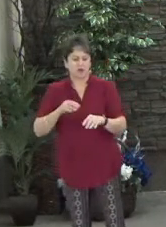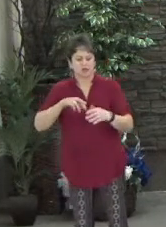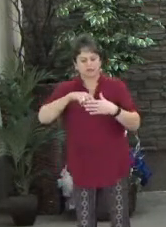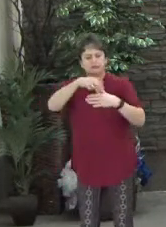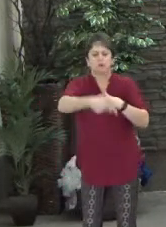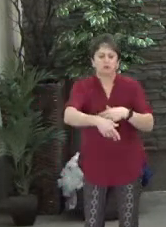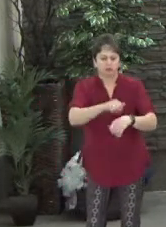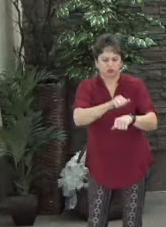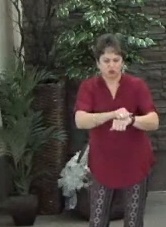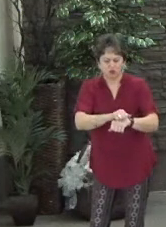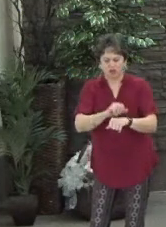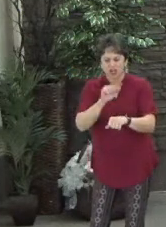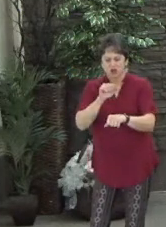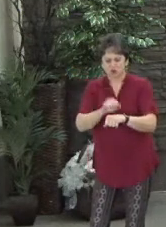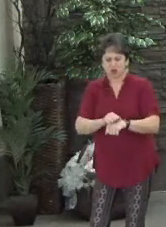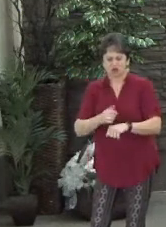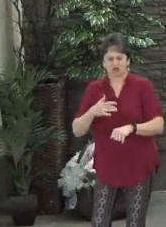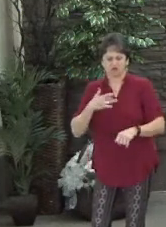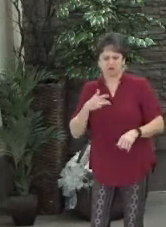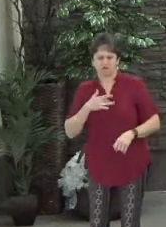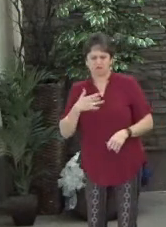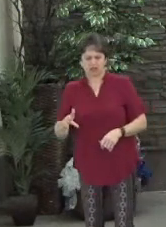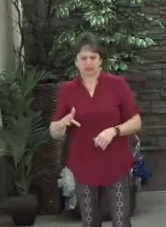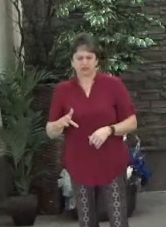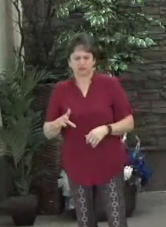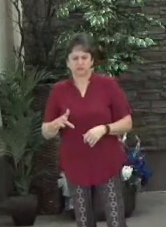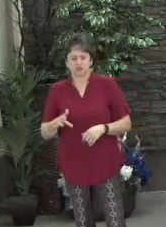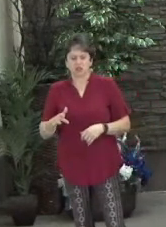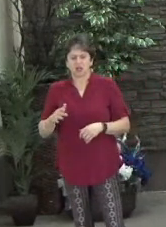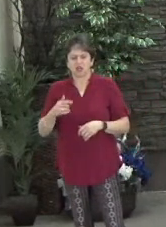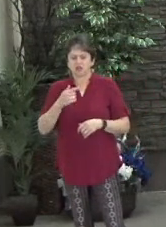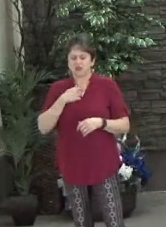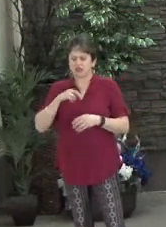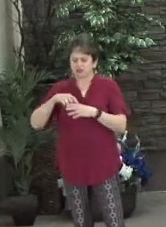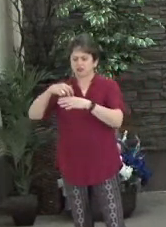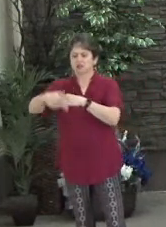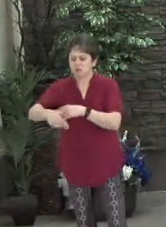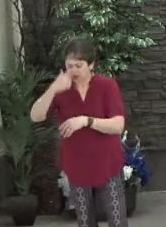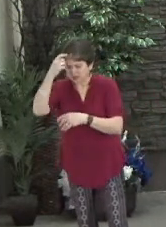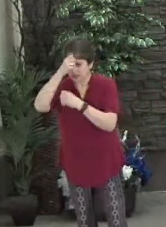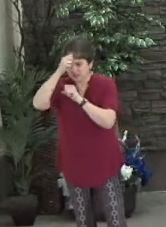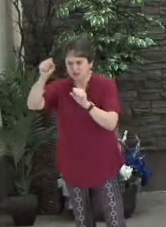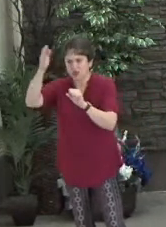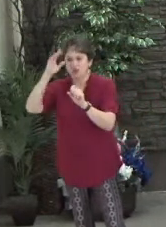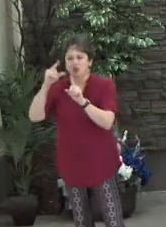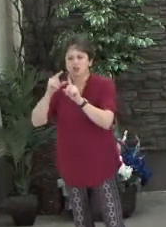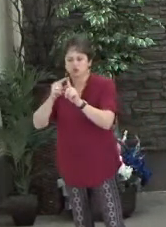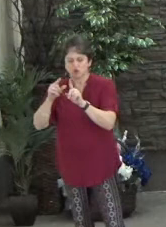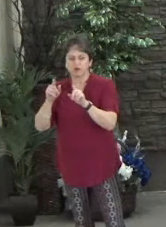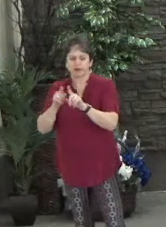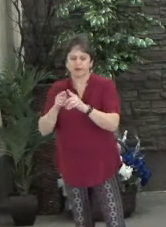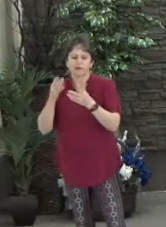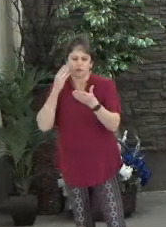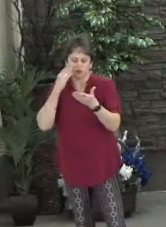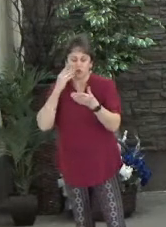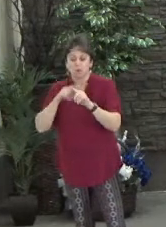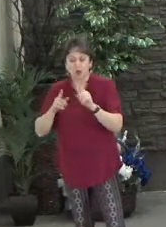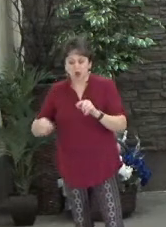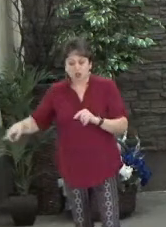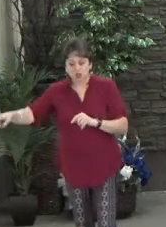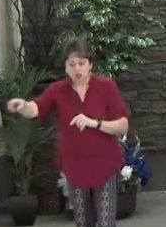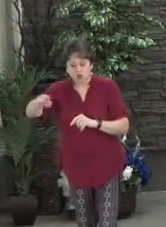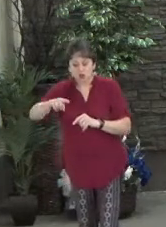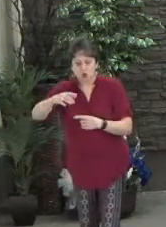a stone of stumbling and a rock of offense. They stumble because they disobey the Word as they were destined to do. But you